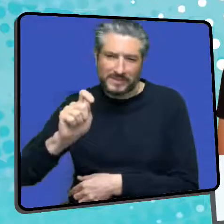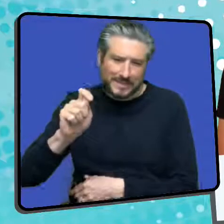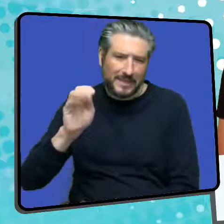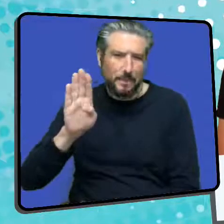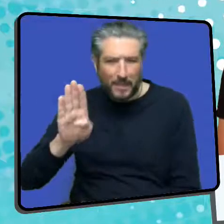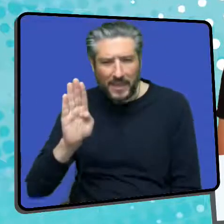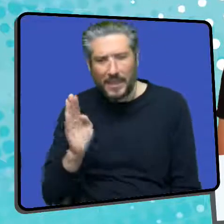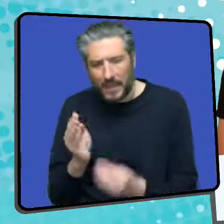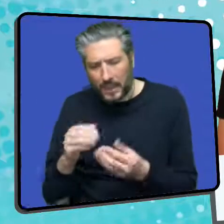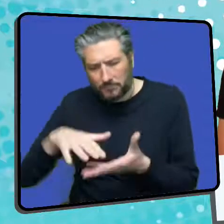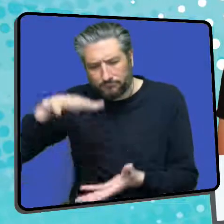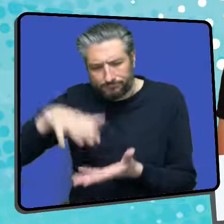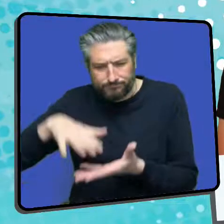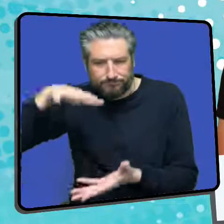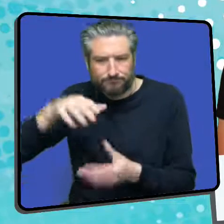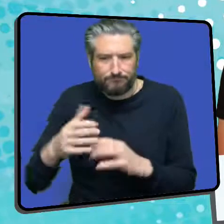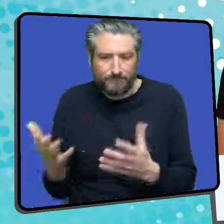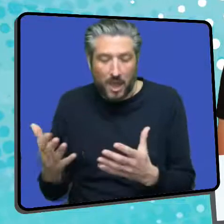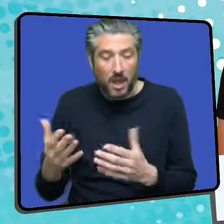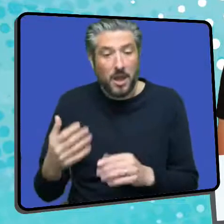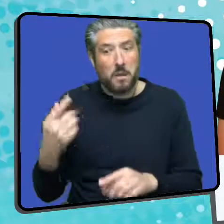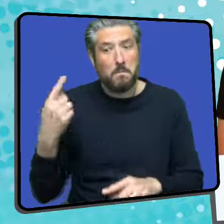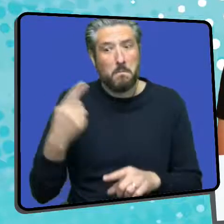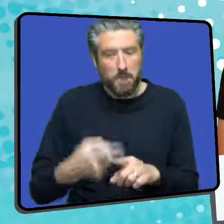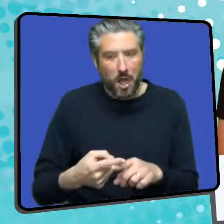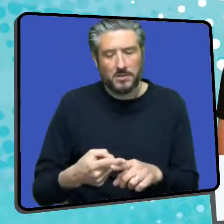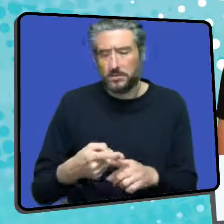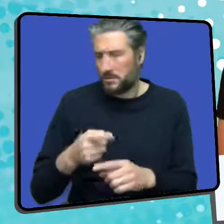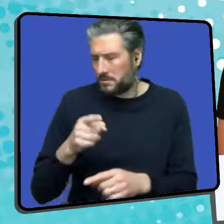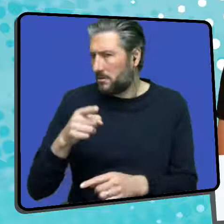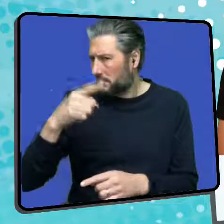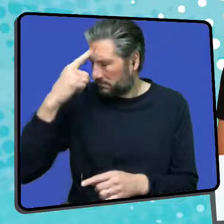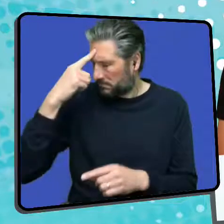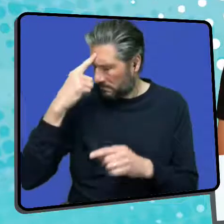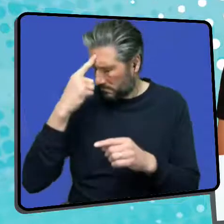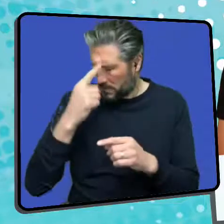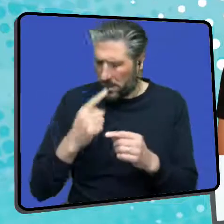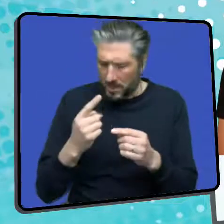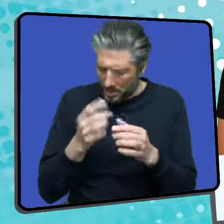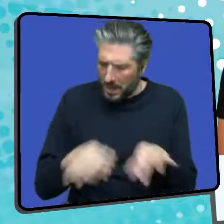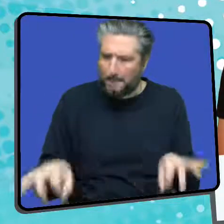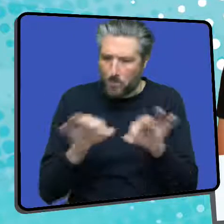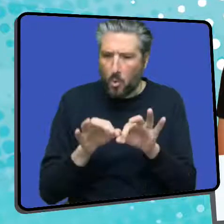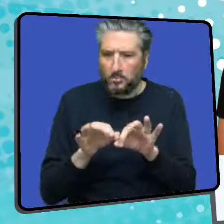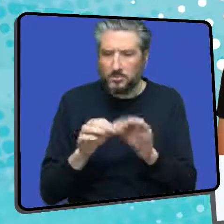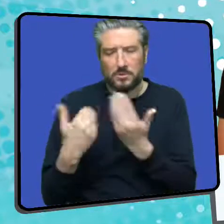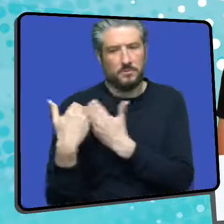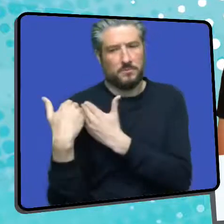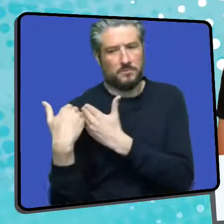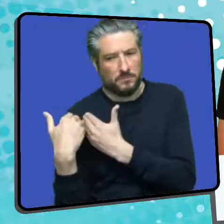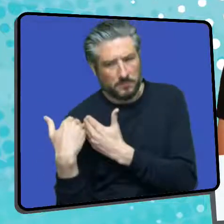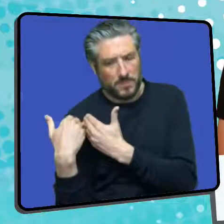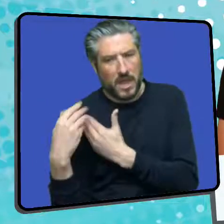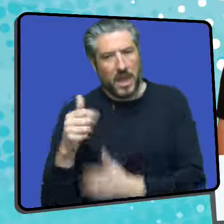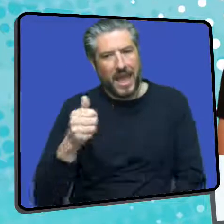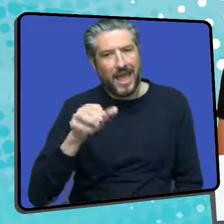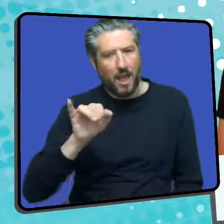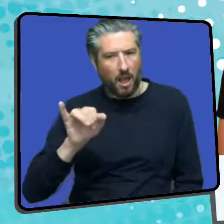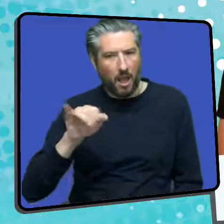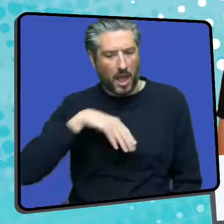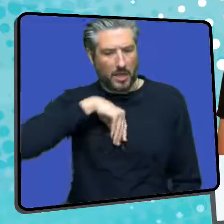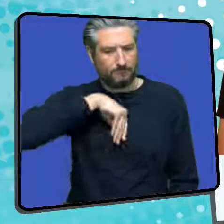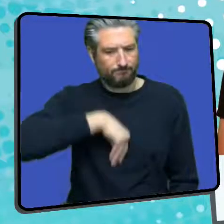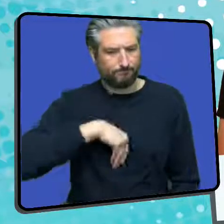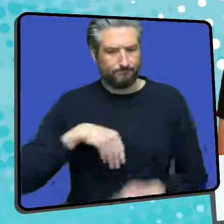safely. So responsible AI is a top of mind thing for me. Model fairness, and in this case also combating